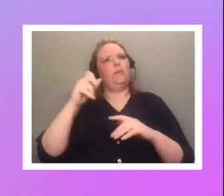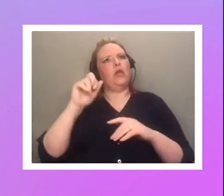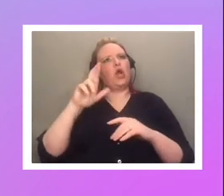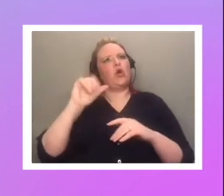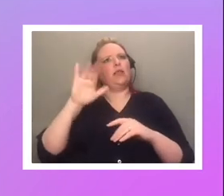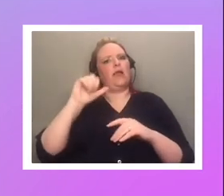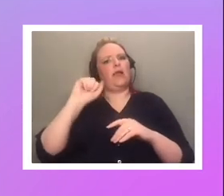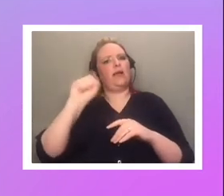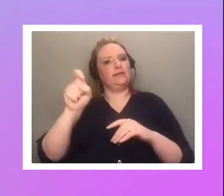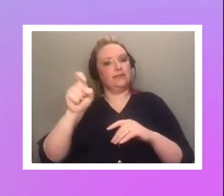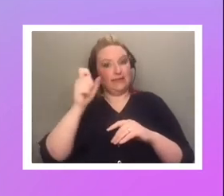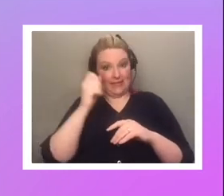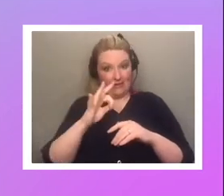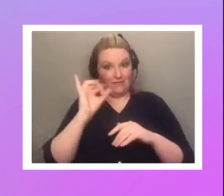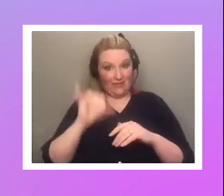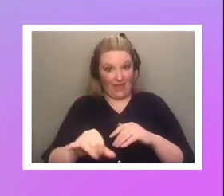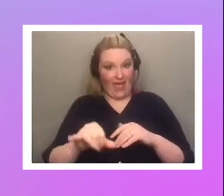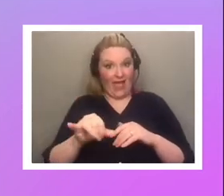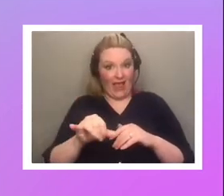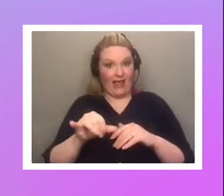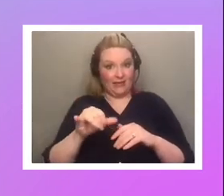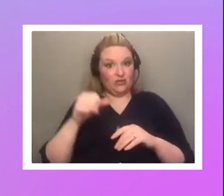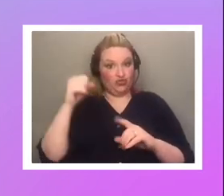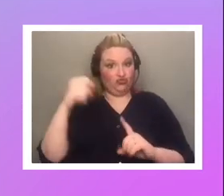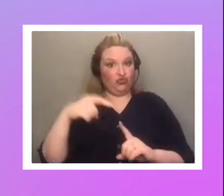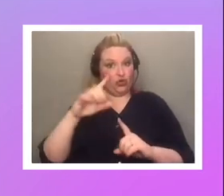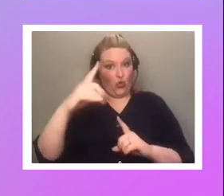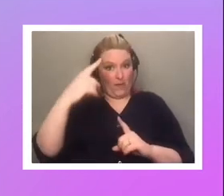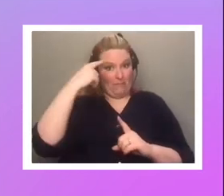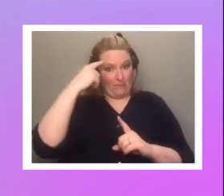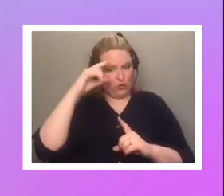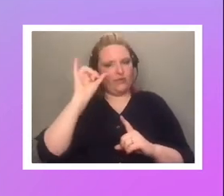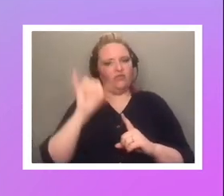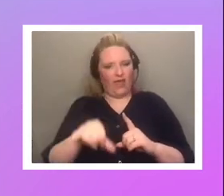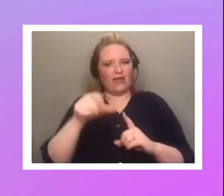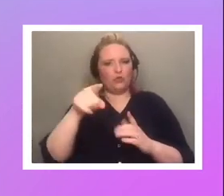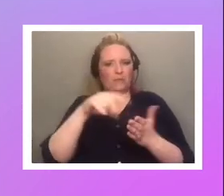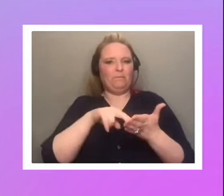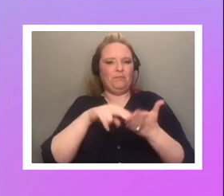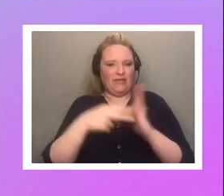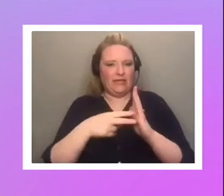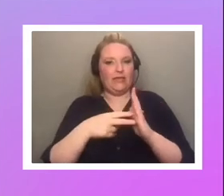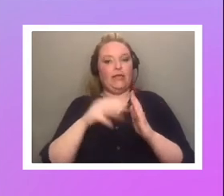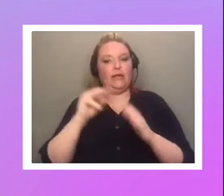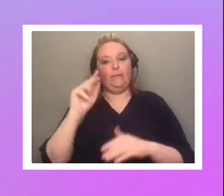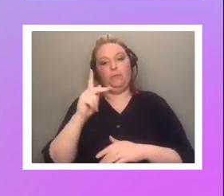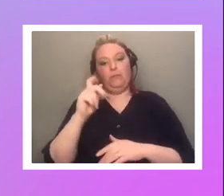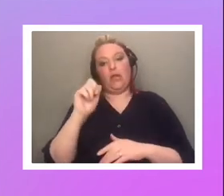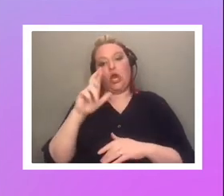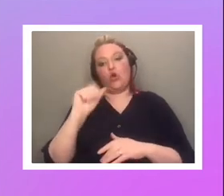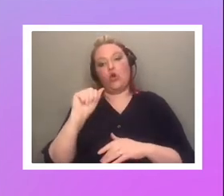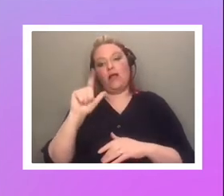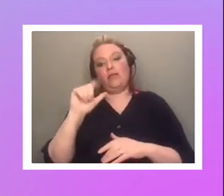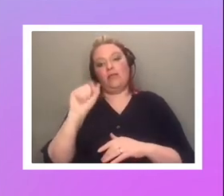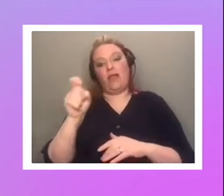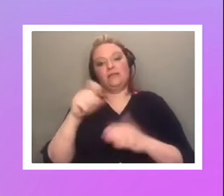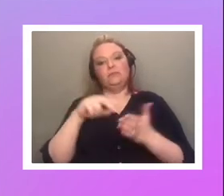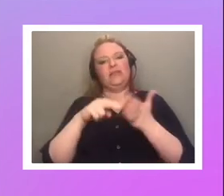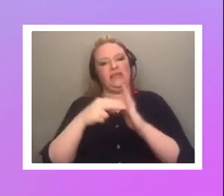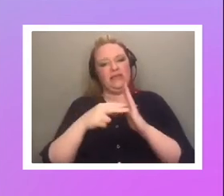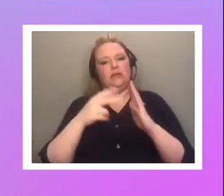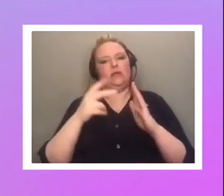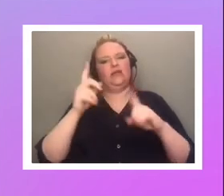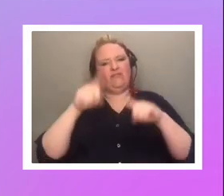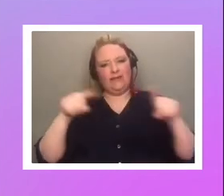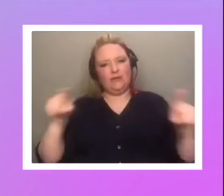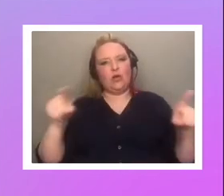if it does, you are 100% right, because the definition of parallax is having different objects moving